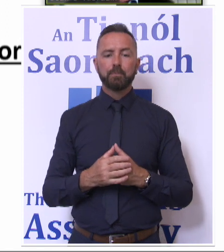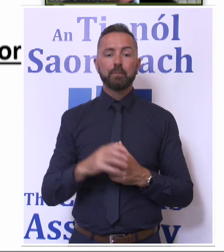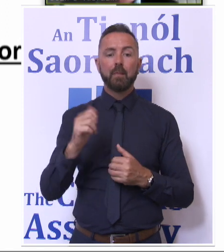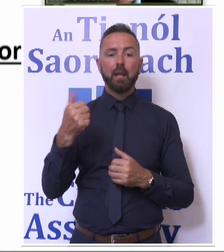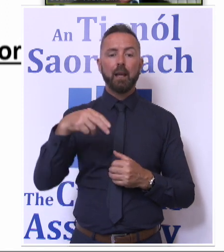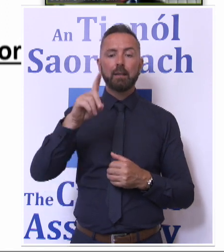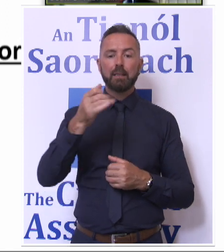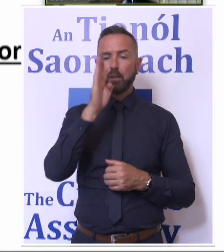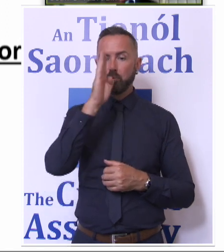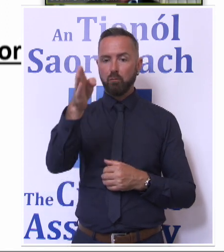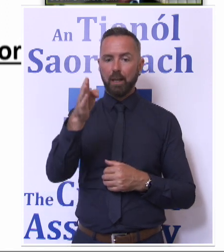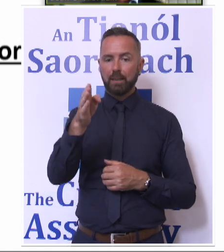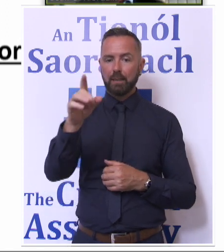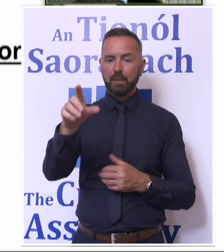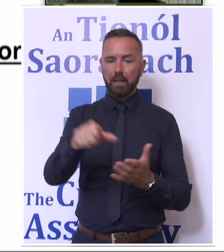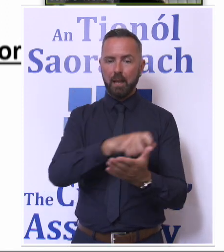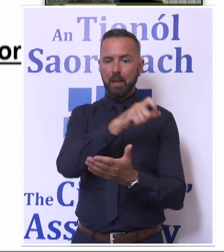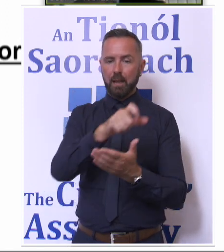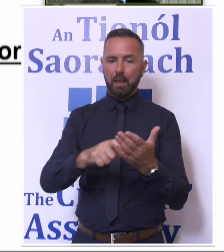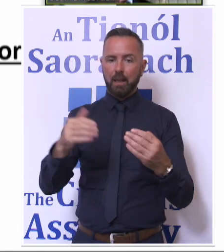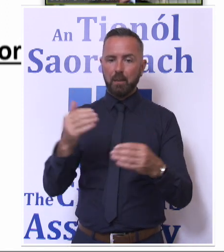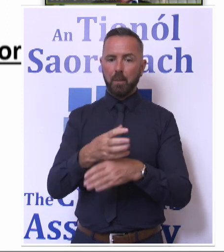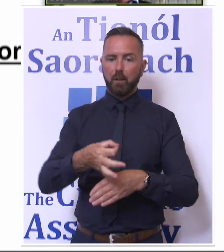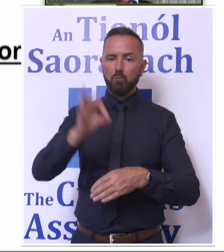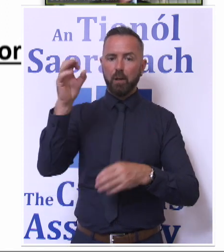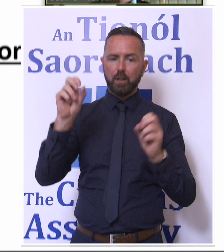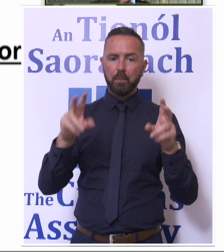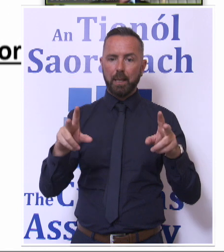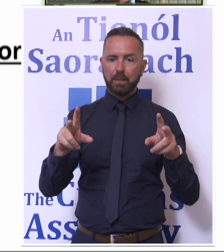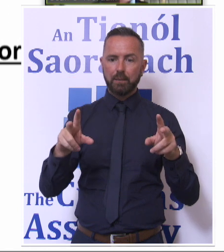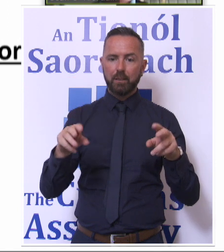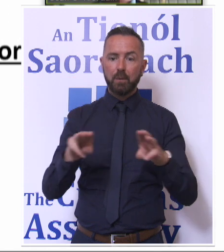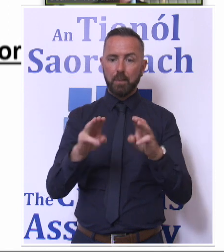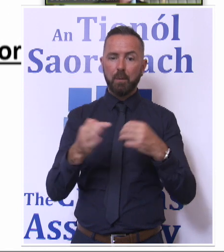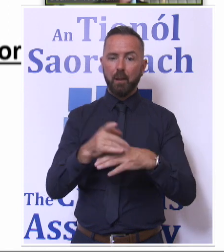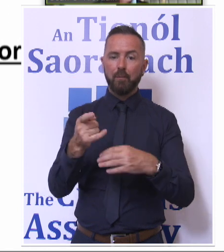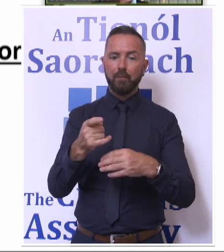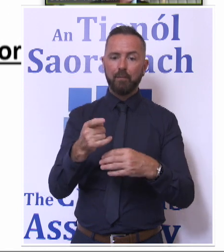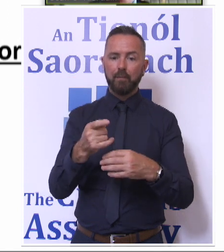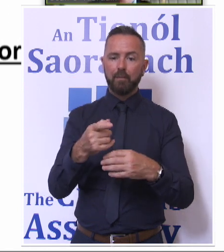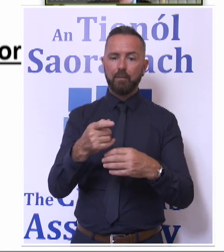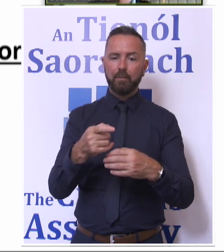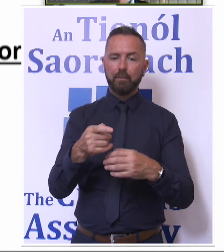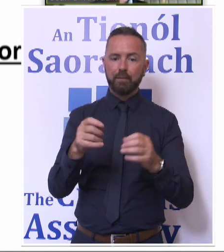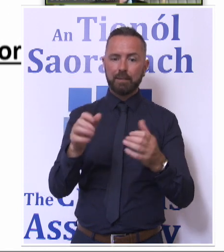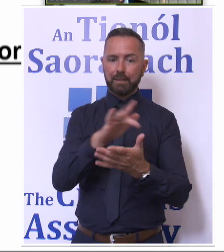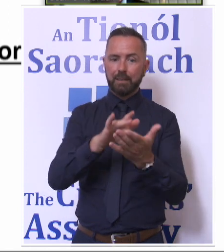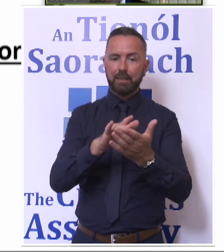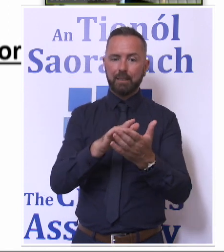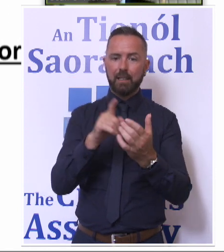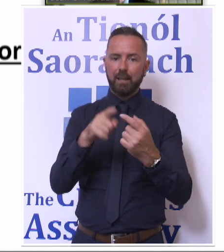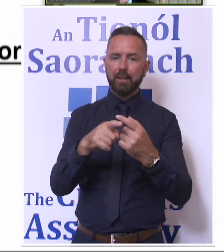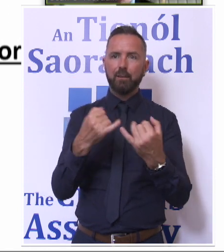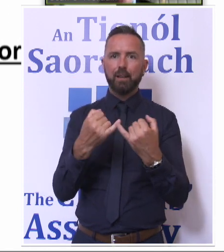directly elected by the people of Greater Manchester, which itself became an authority which grew out of an